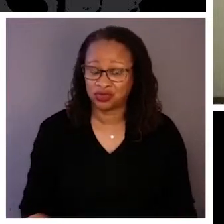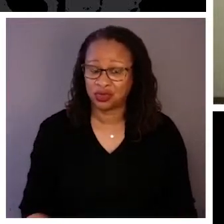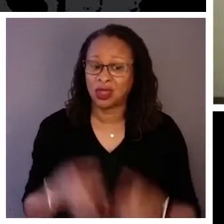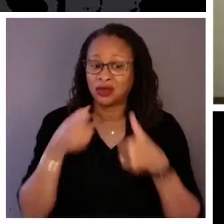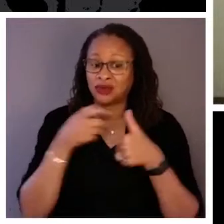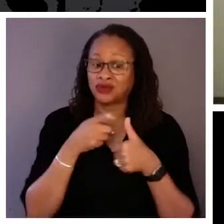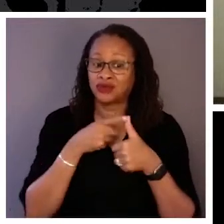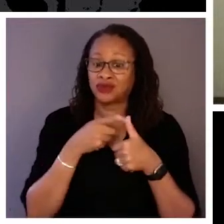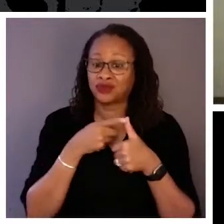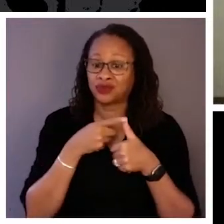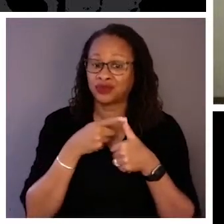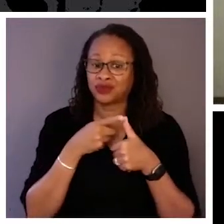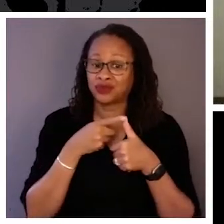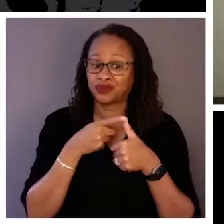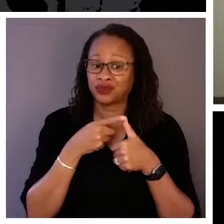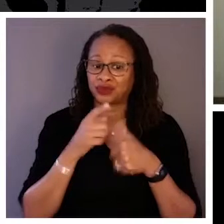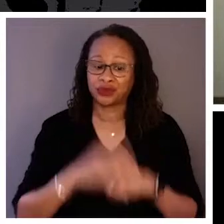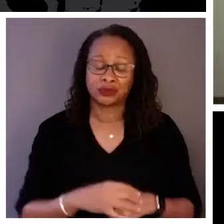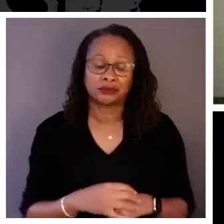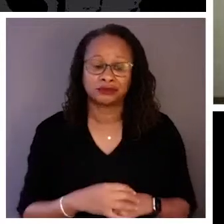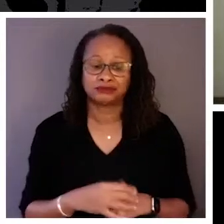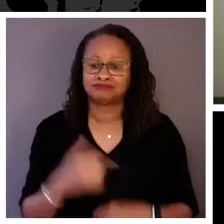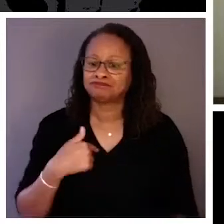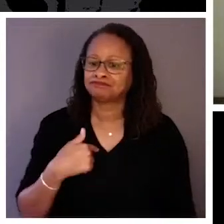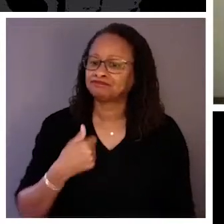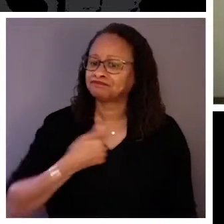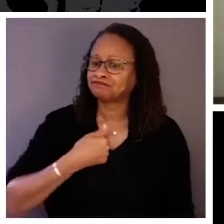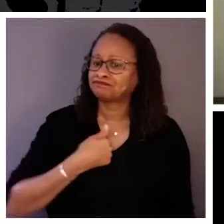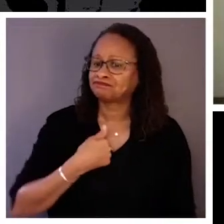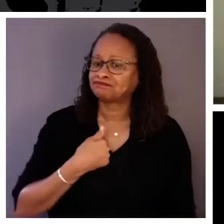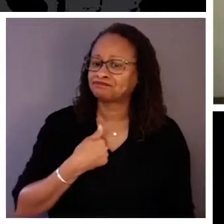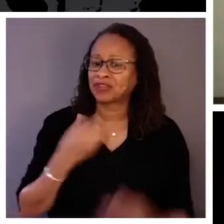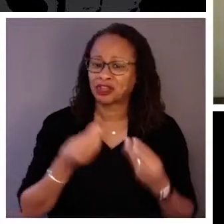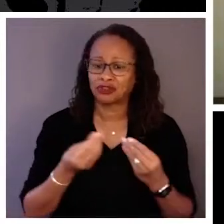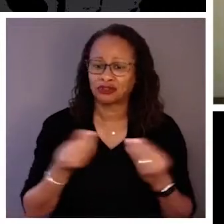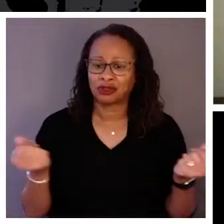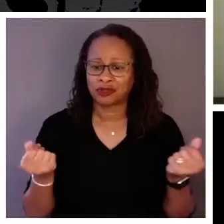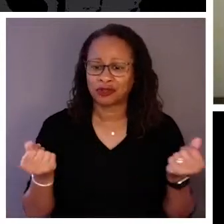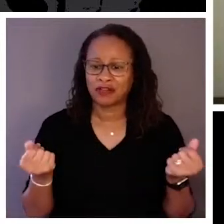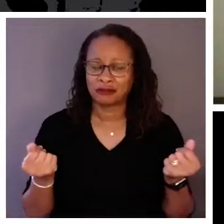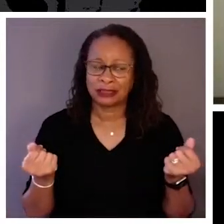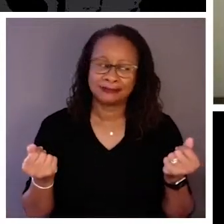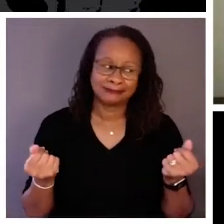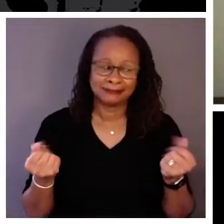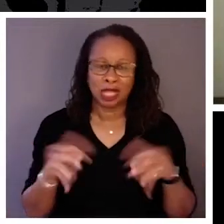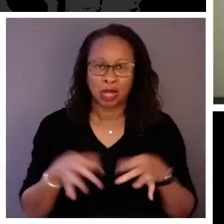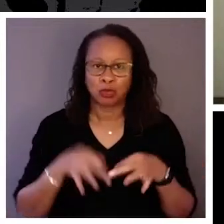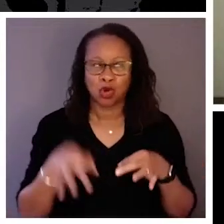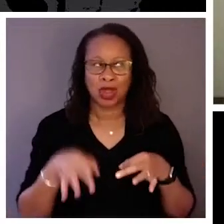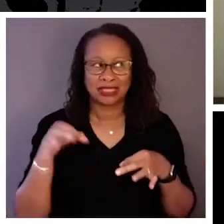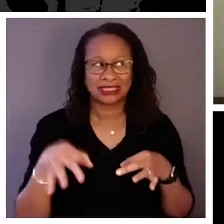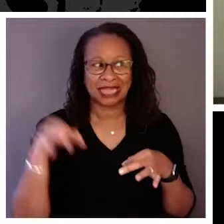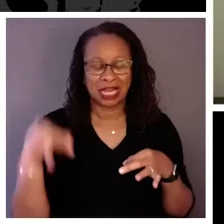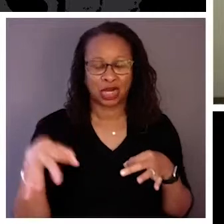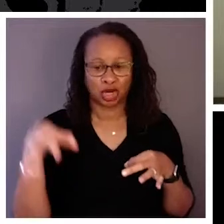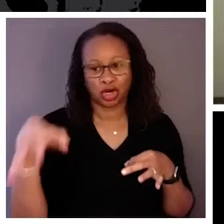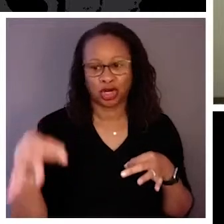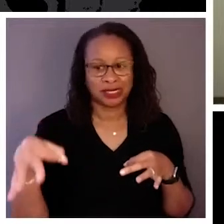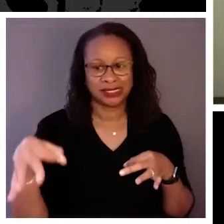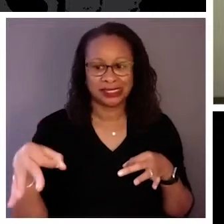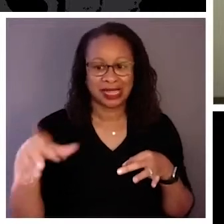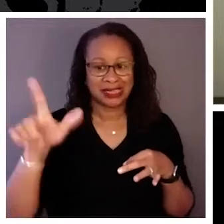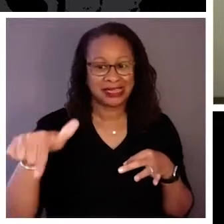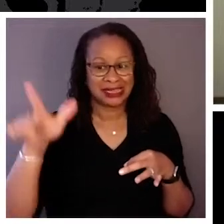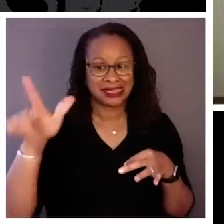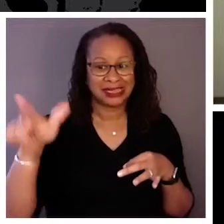all, I am a recovering procrastinator. So for anybody like me who needs maybe a